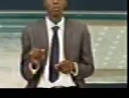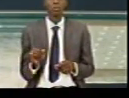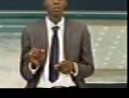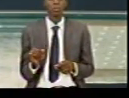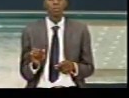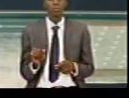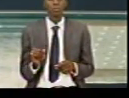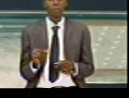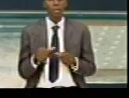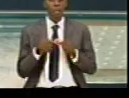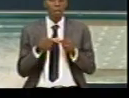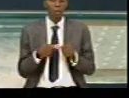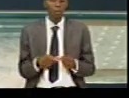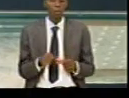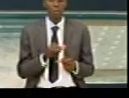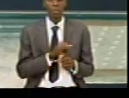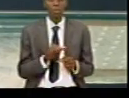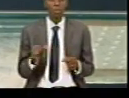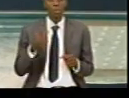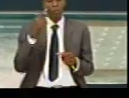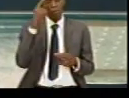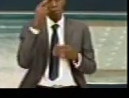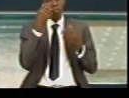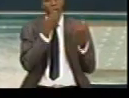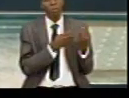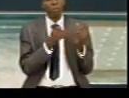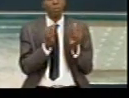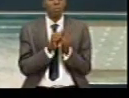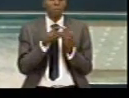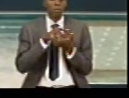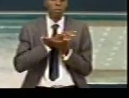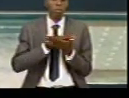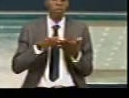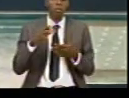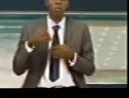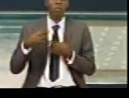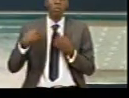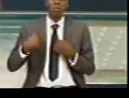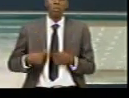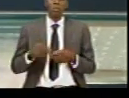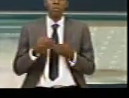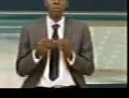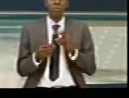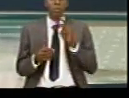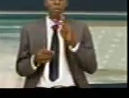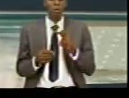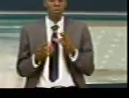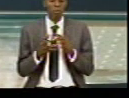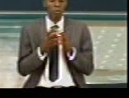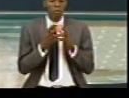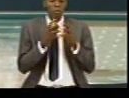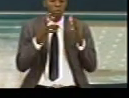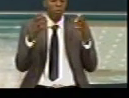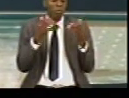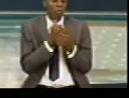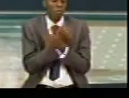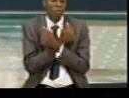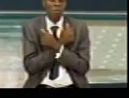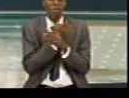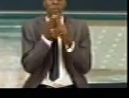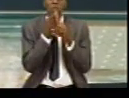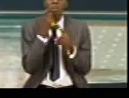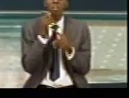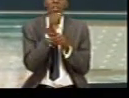heart. Abiding faith with purity of heart. Number two, abounding love from